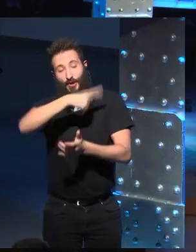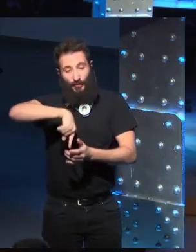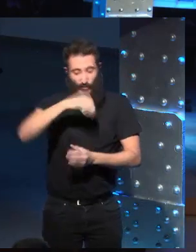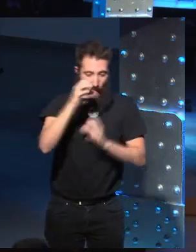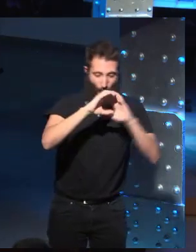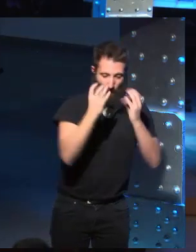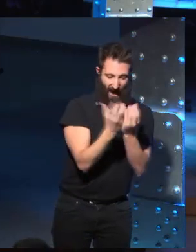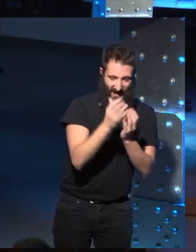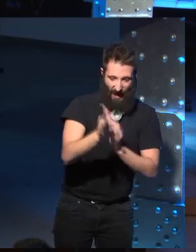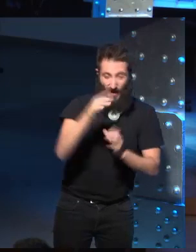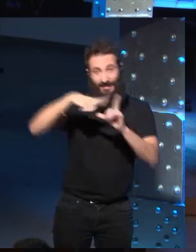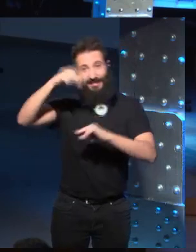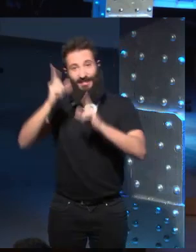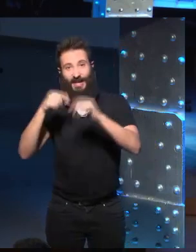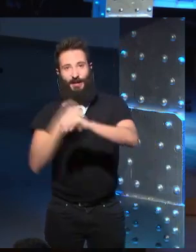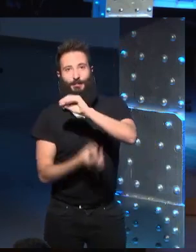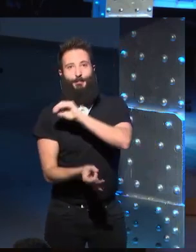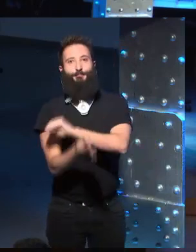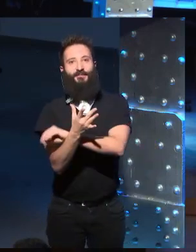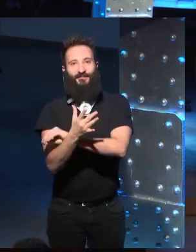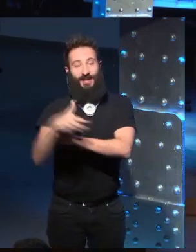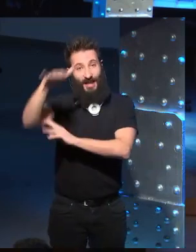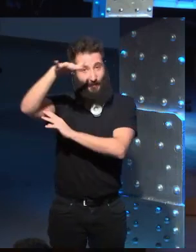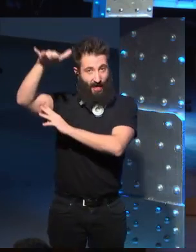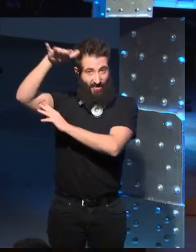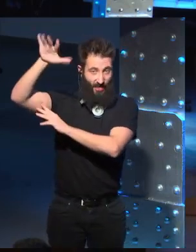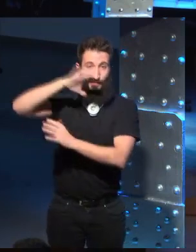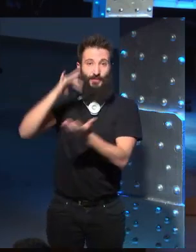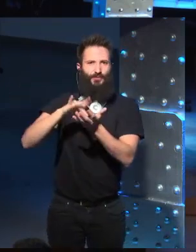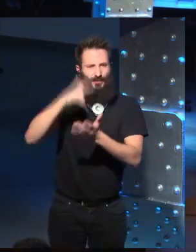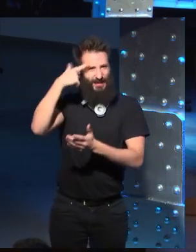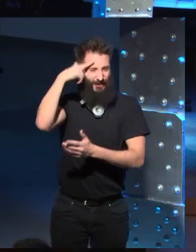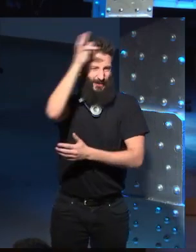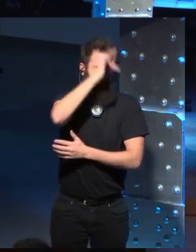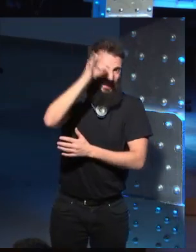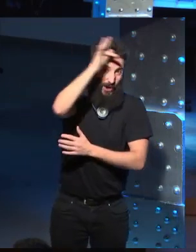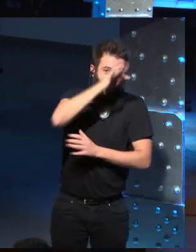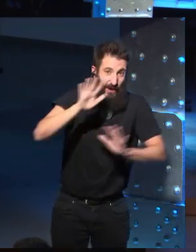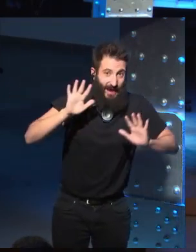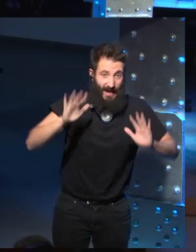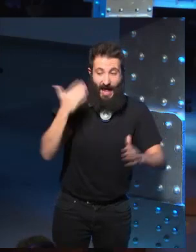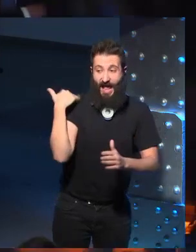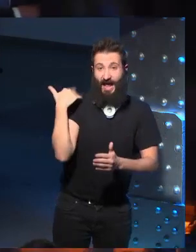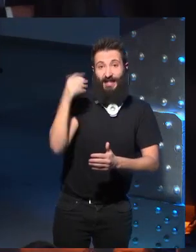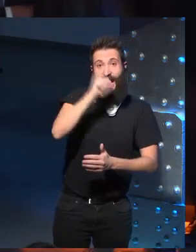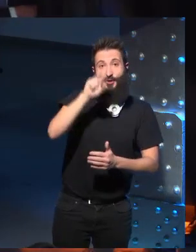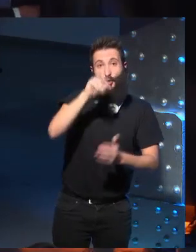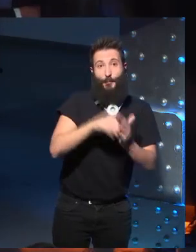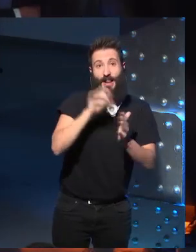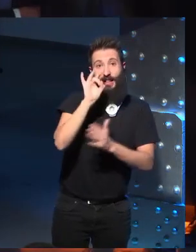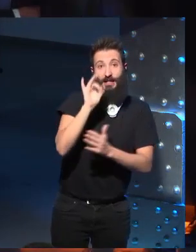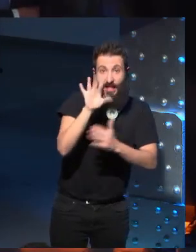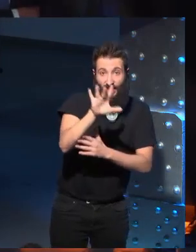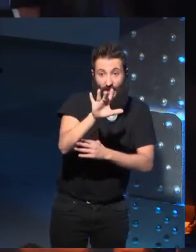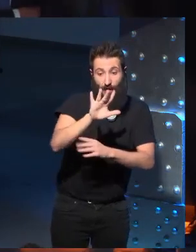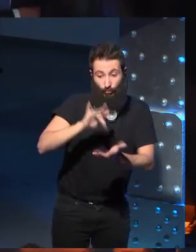space. This was pure theory until 2015, 2 years ago, when for the first time